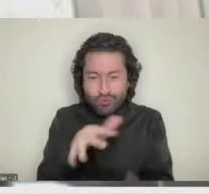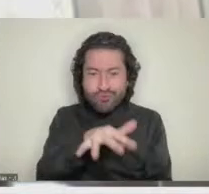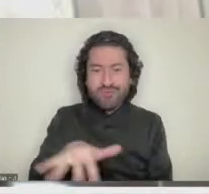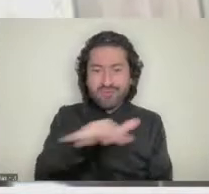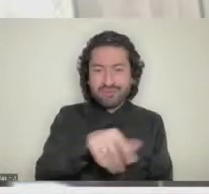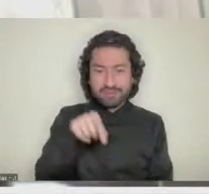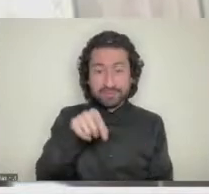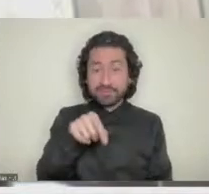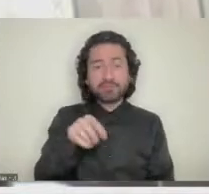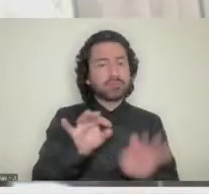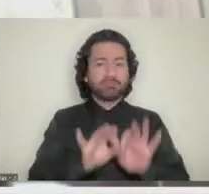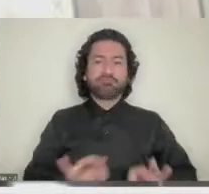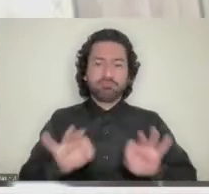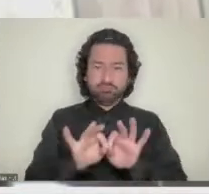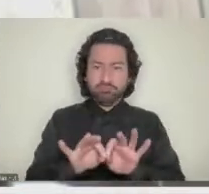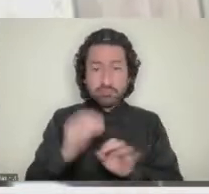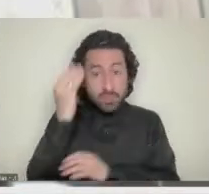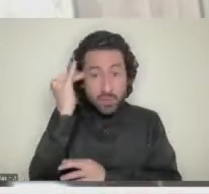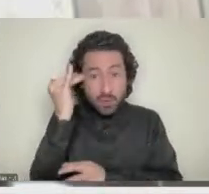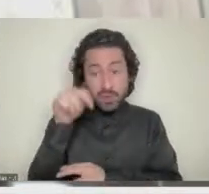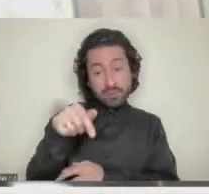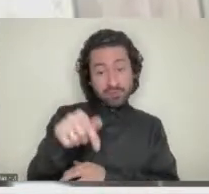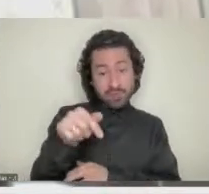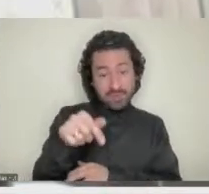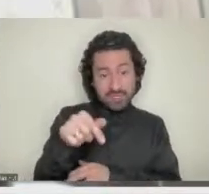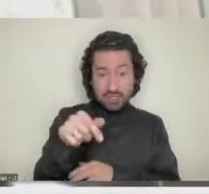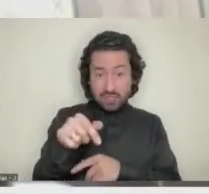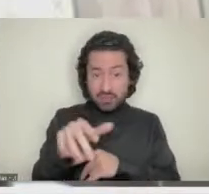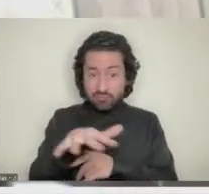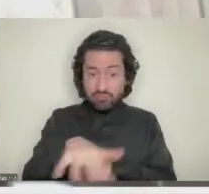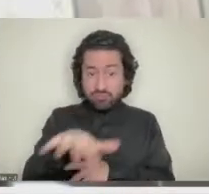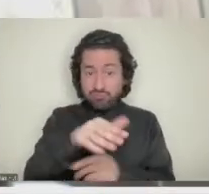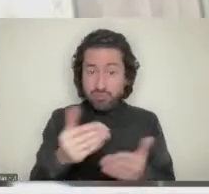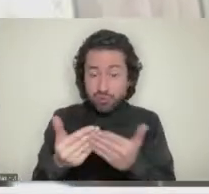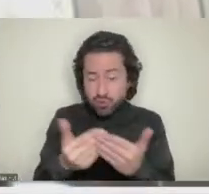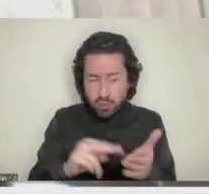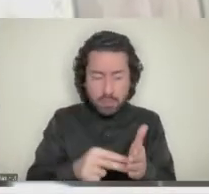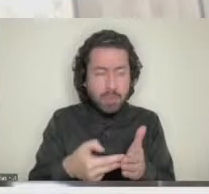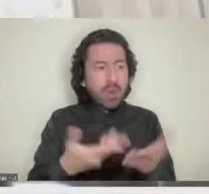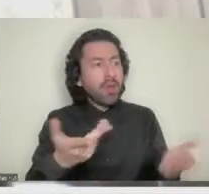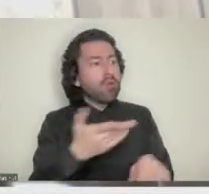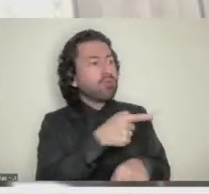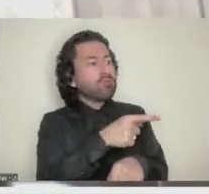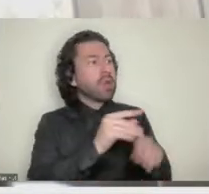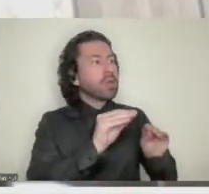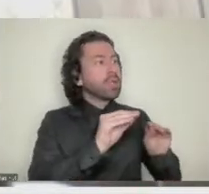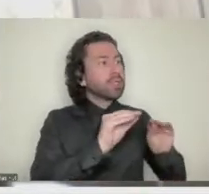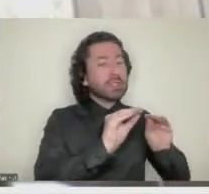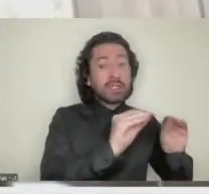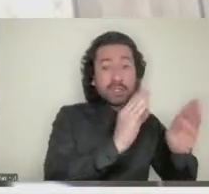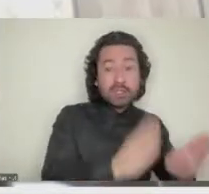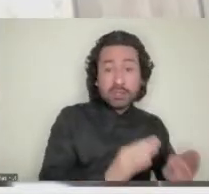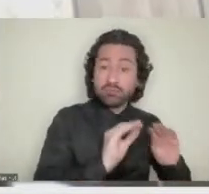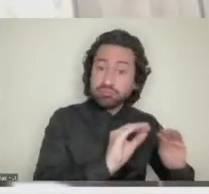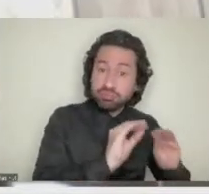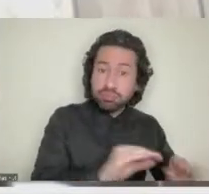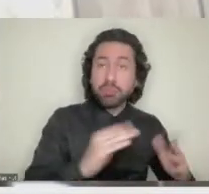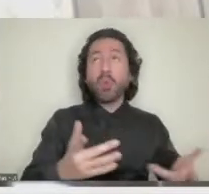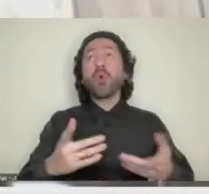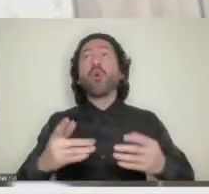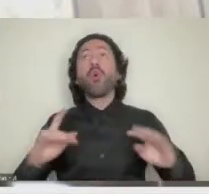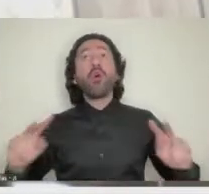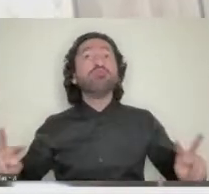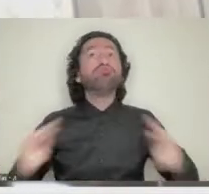school conditions. This is important because school conditions have to do with teacher training,